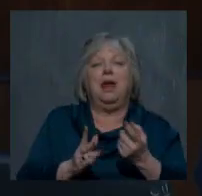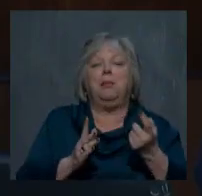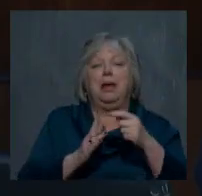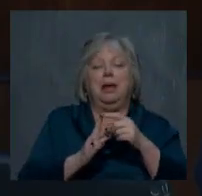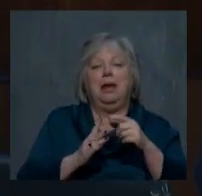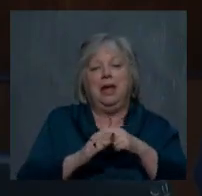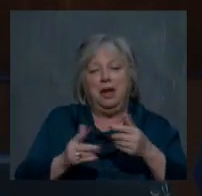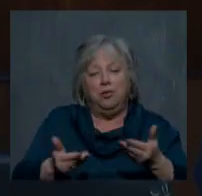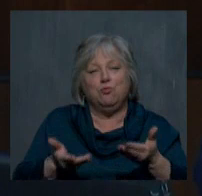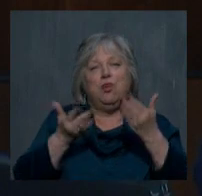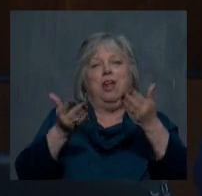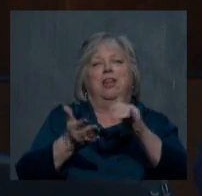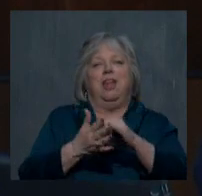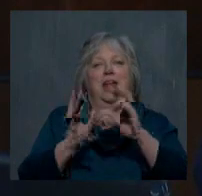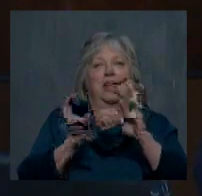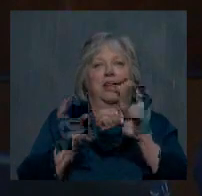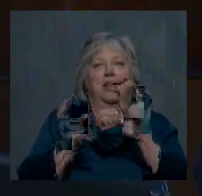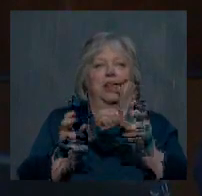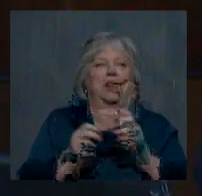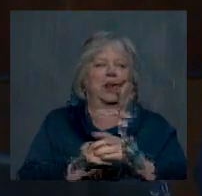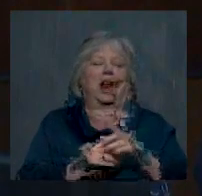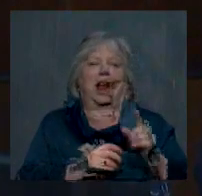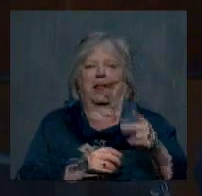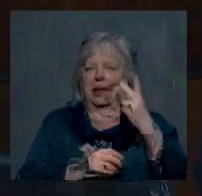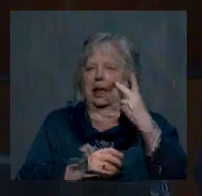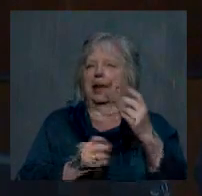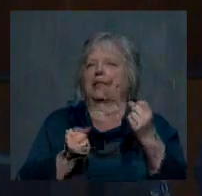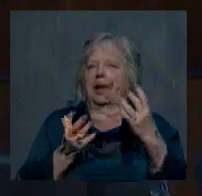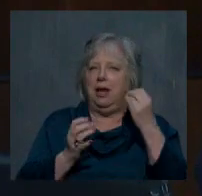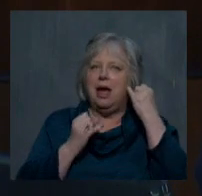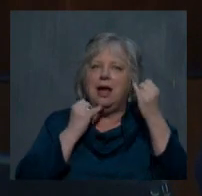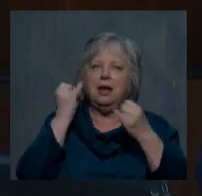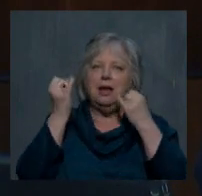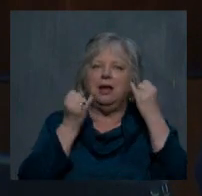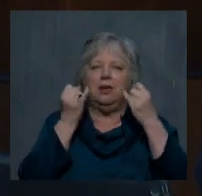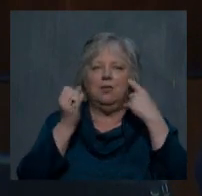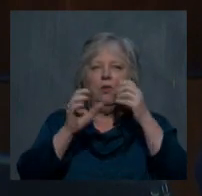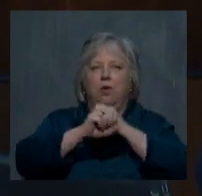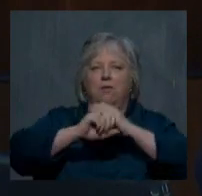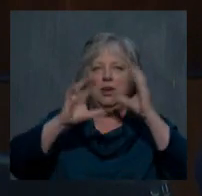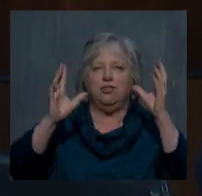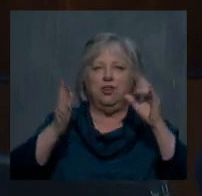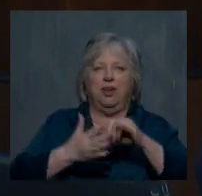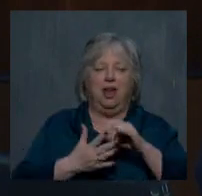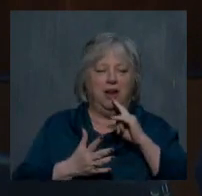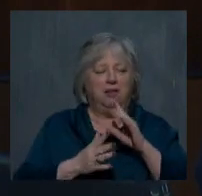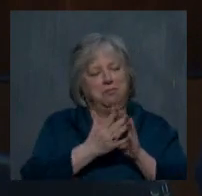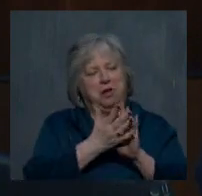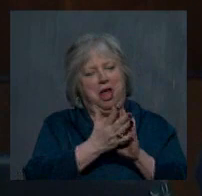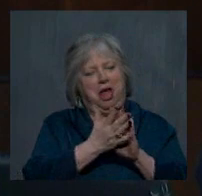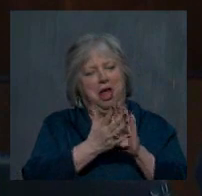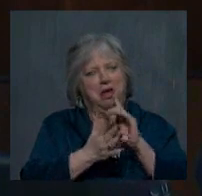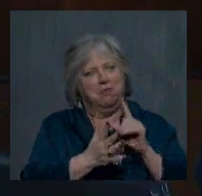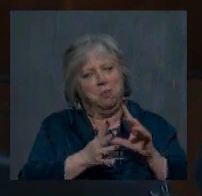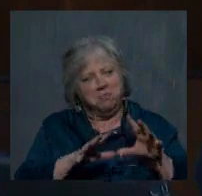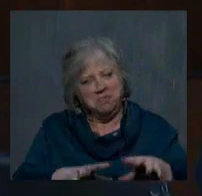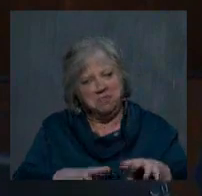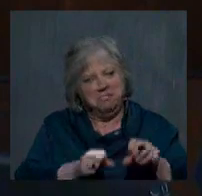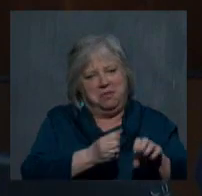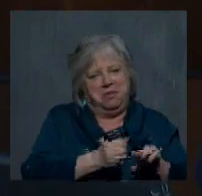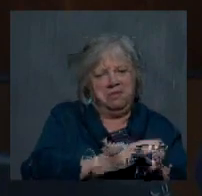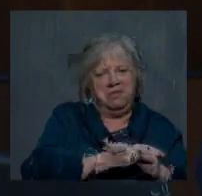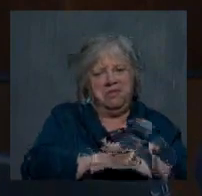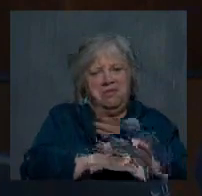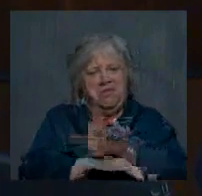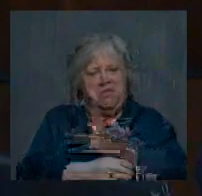see what happens. Been a lot of ideas to envision that. I'm tackling and